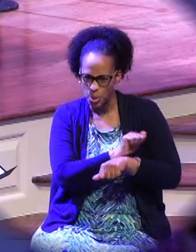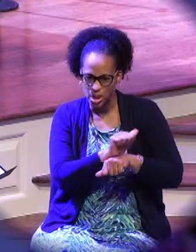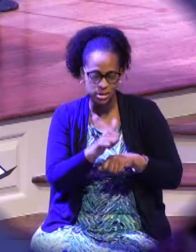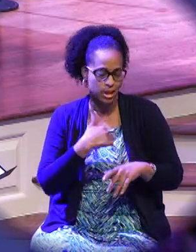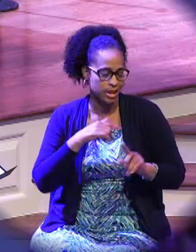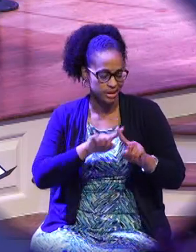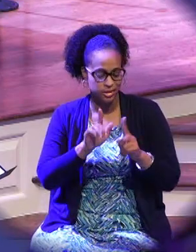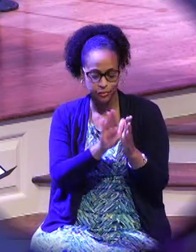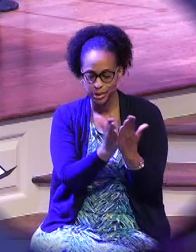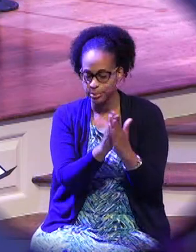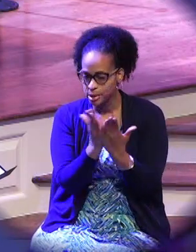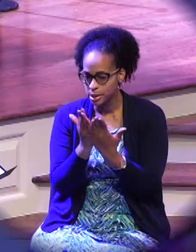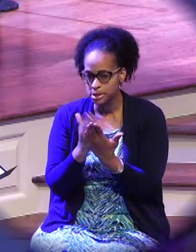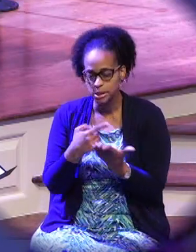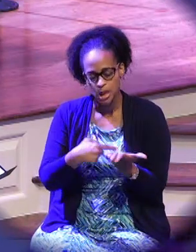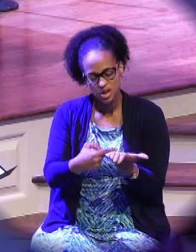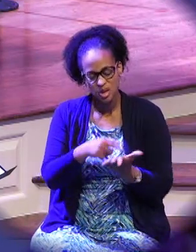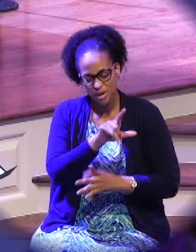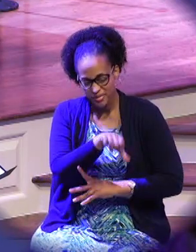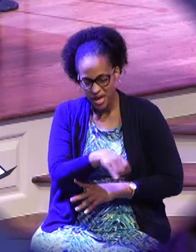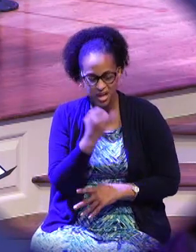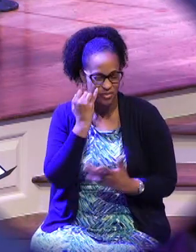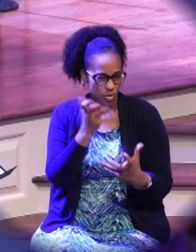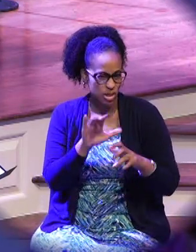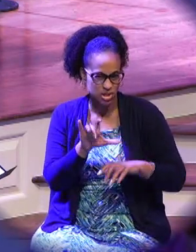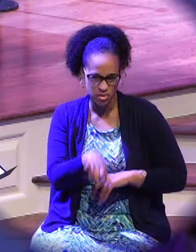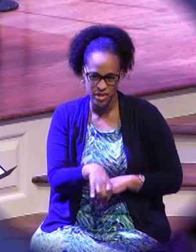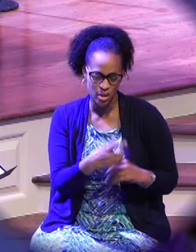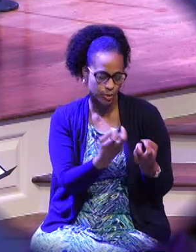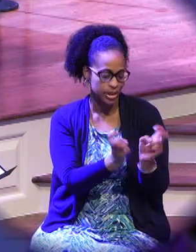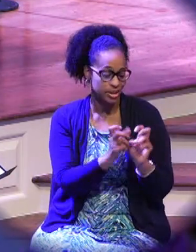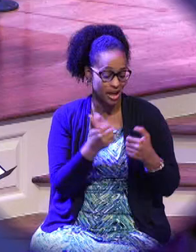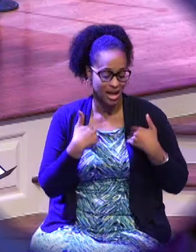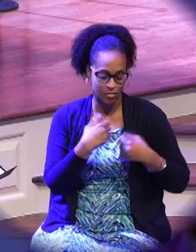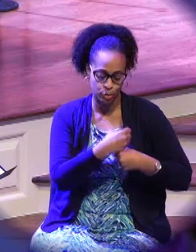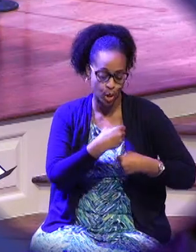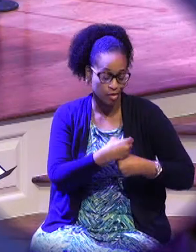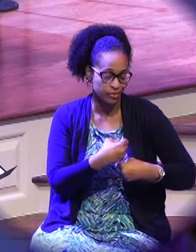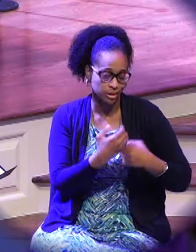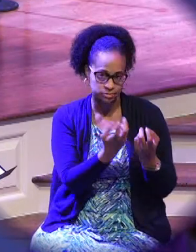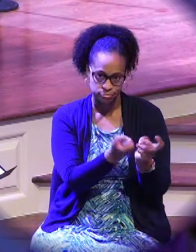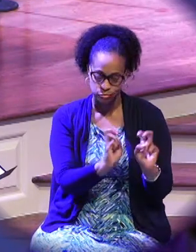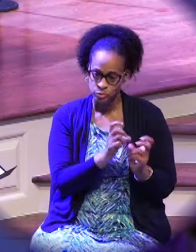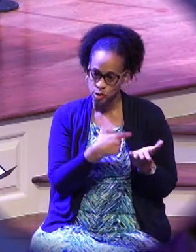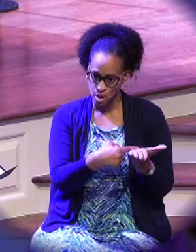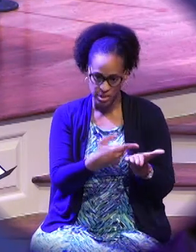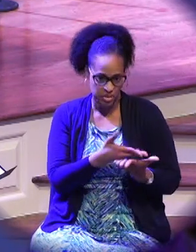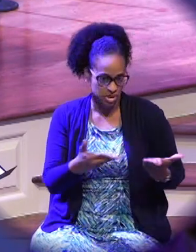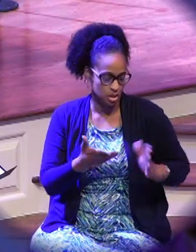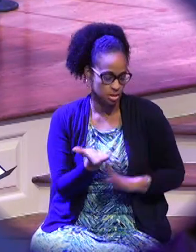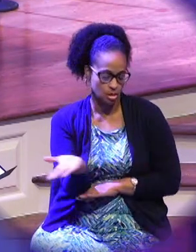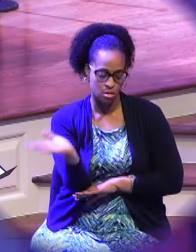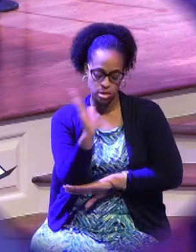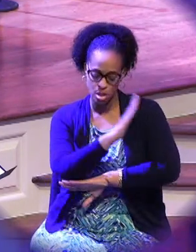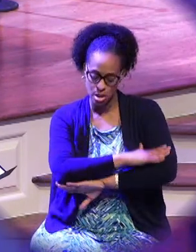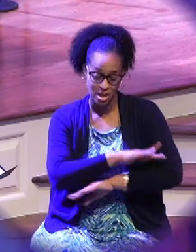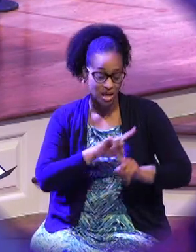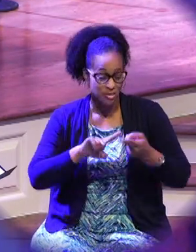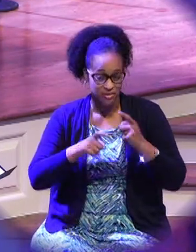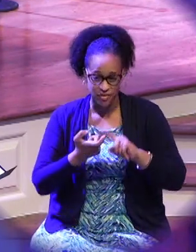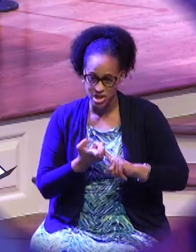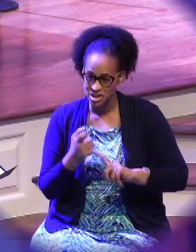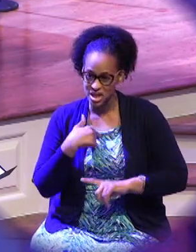sorts of books that talk about that. And if you want to do that, we can have coffee and we can talk about those things all day long. But friends,